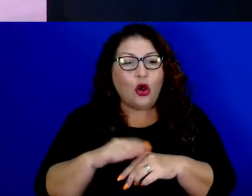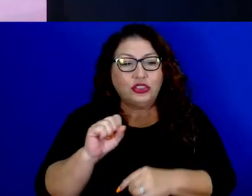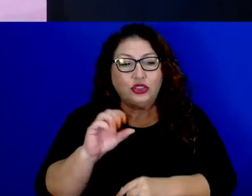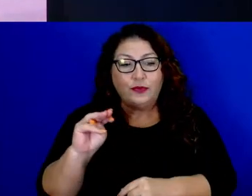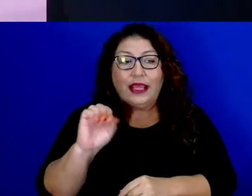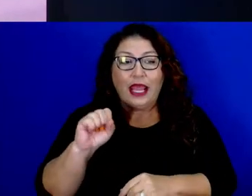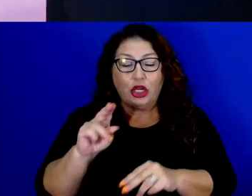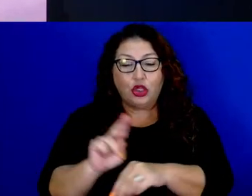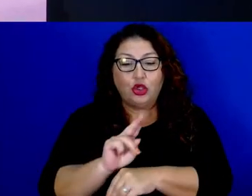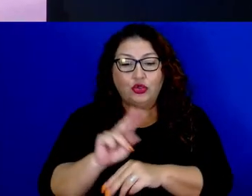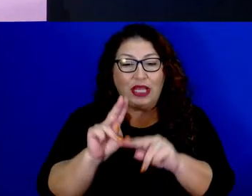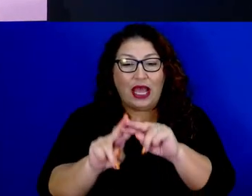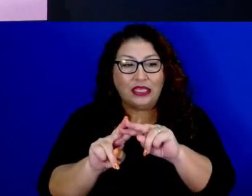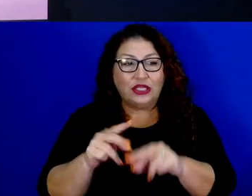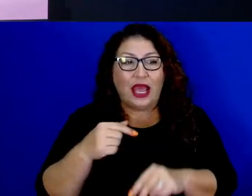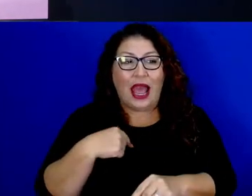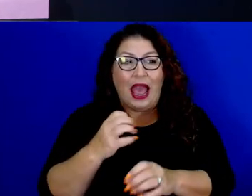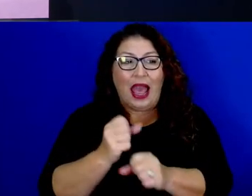EIGE Index,